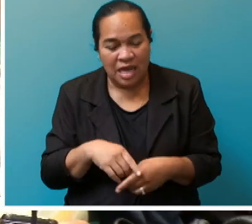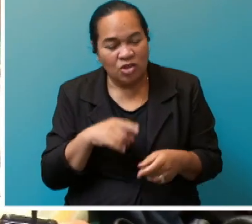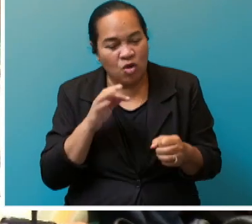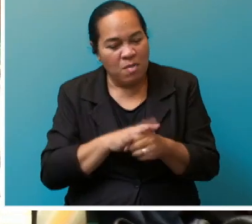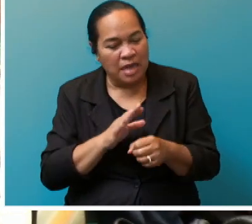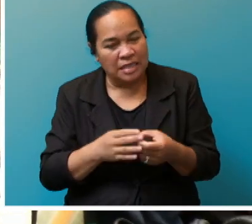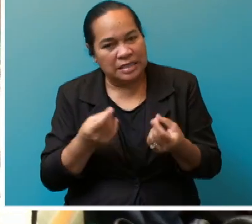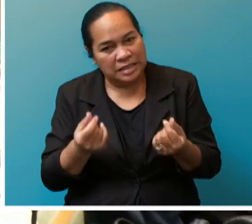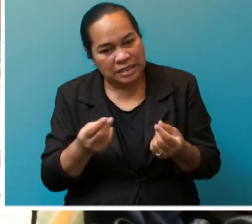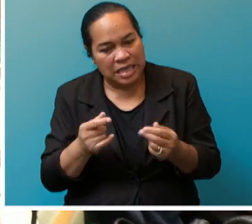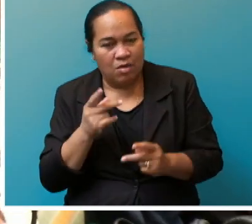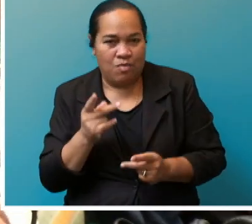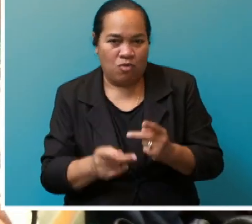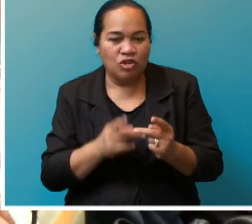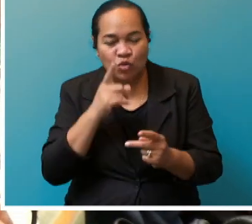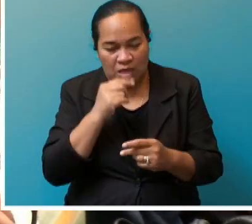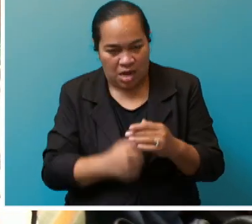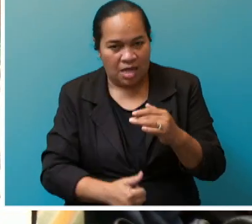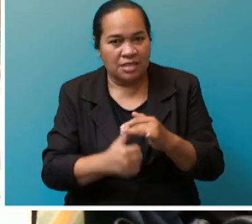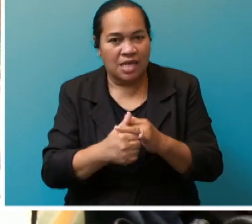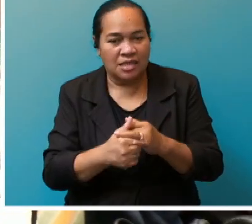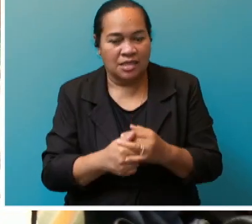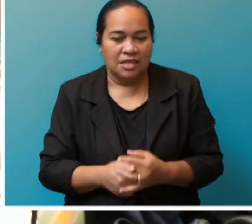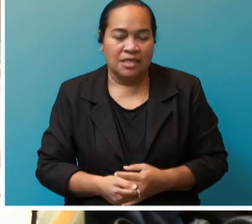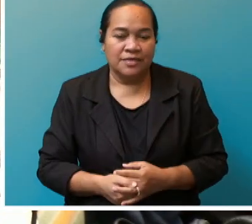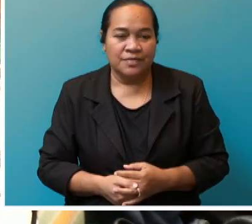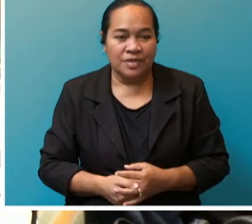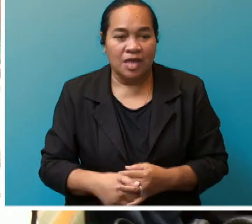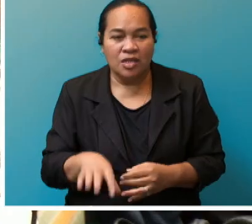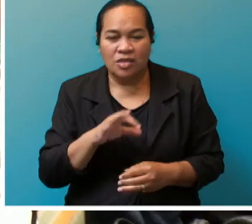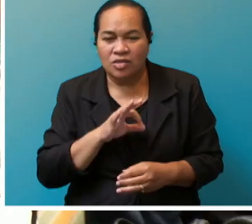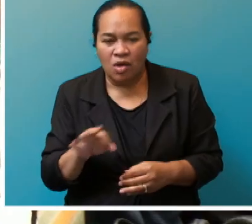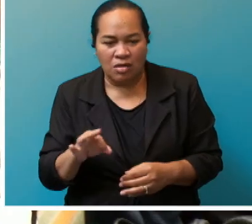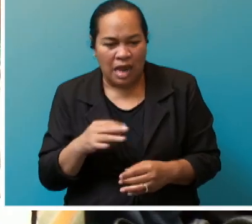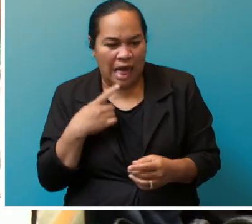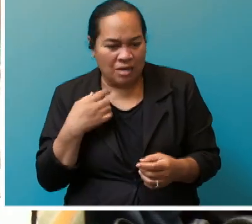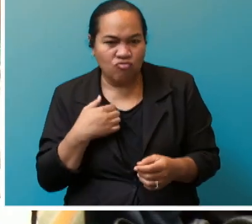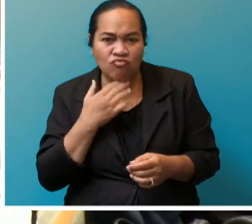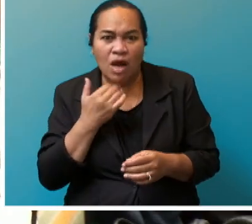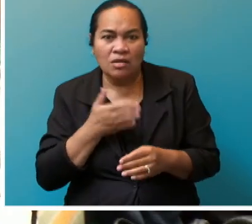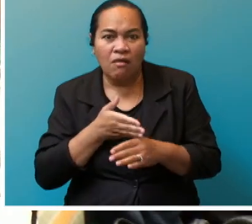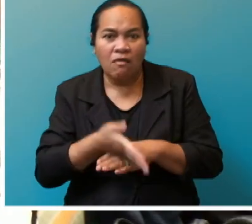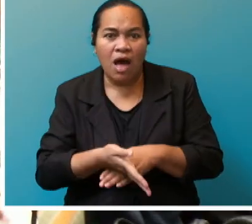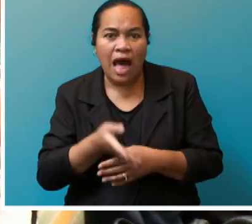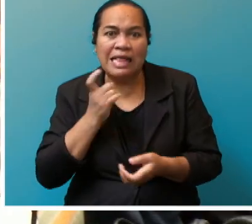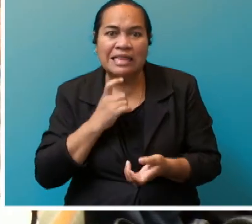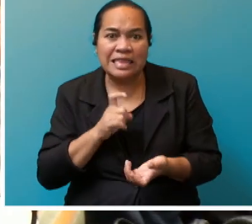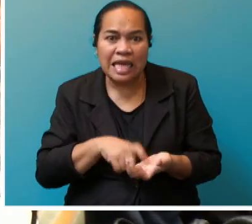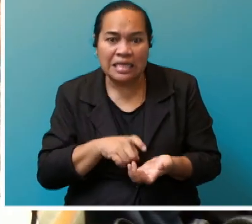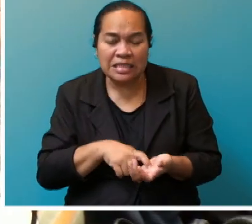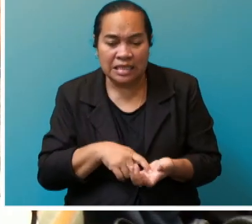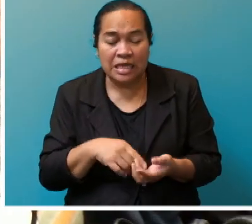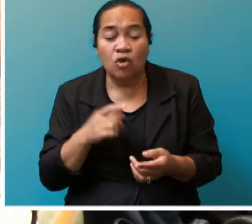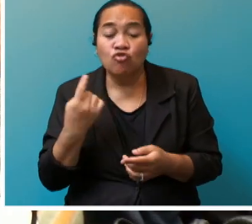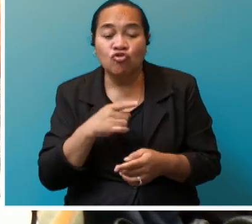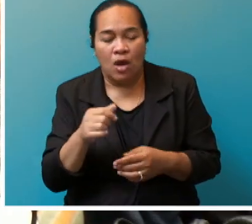to finance and not contribute to the overboarding of debt. The PRF concept was established by the Pacific